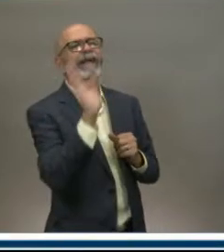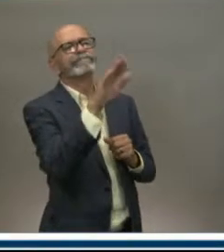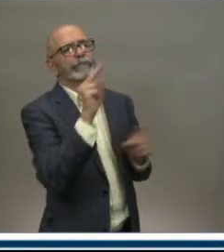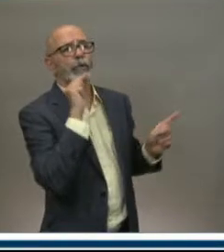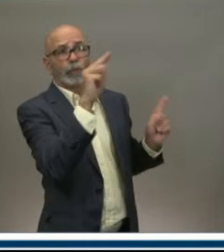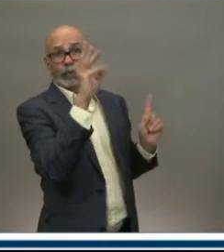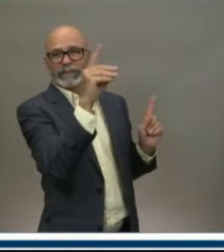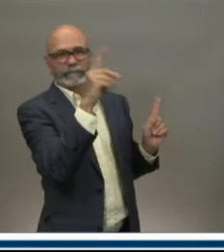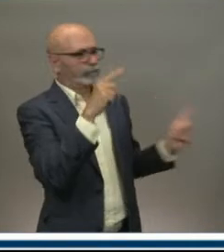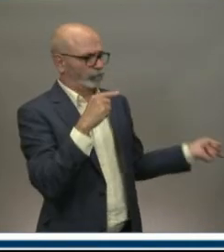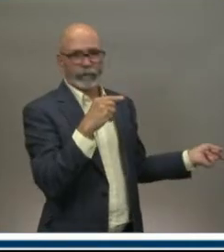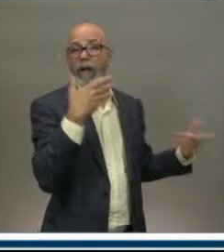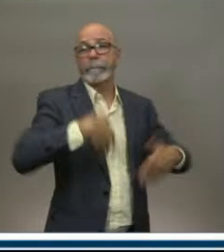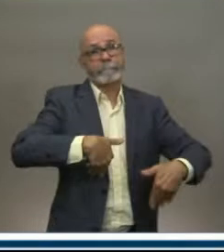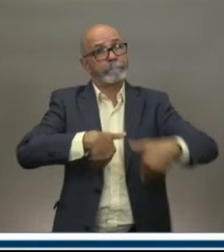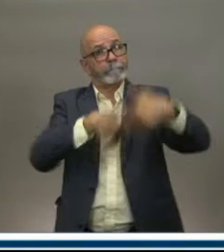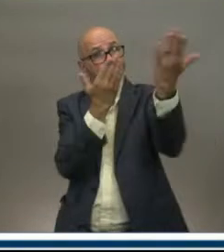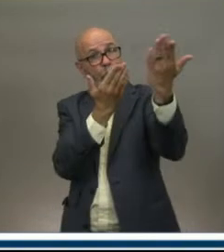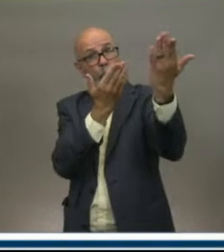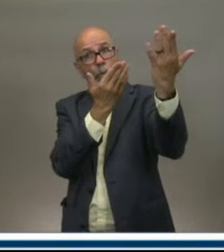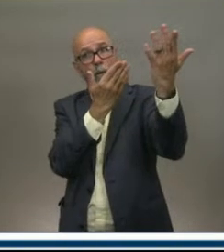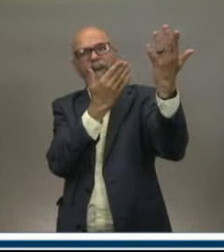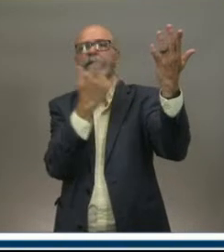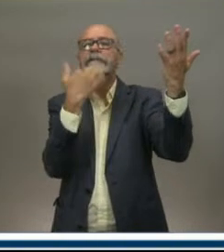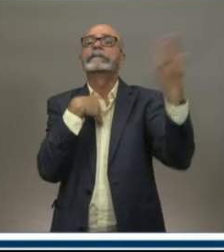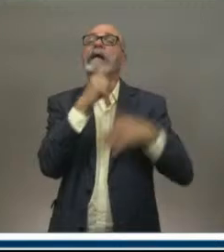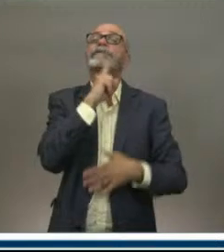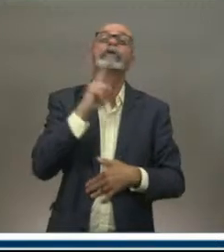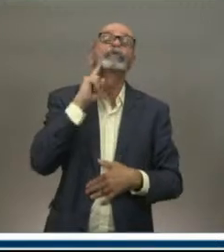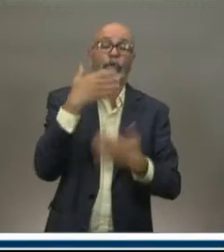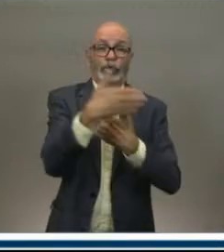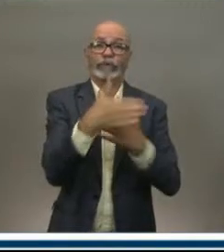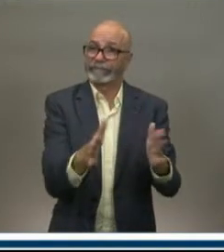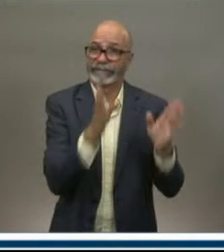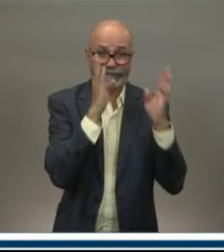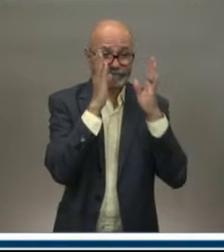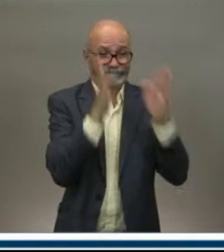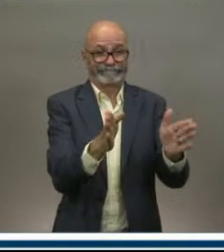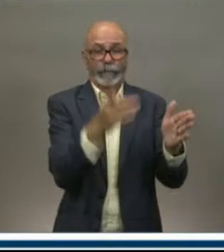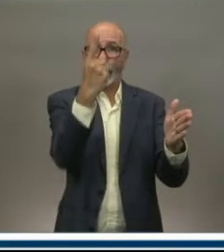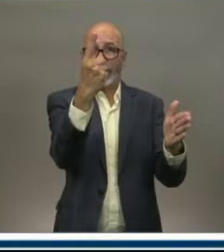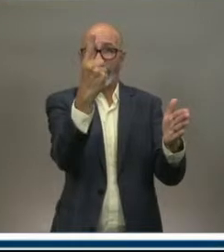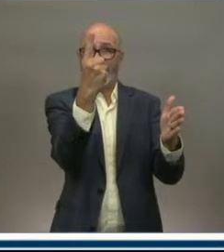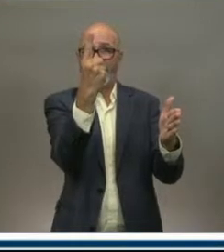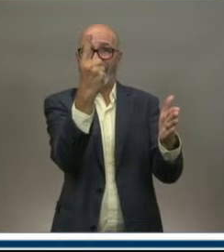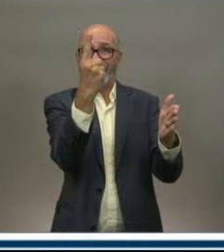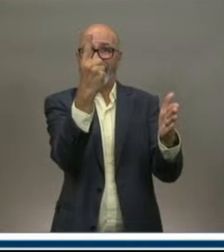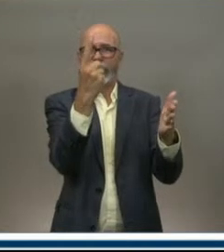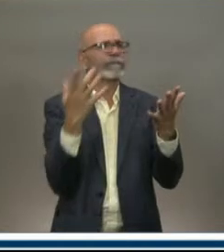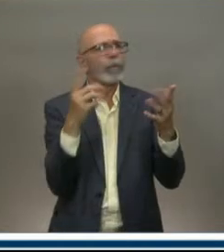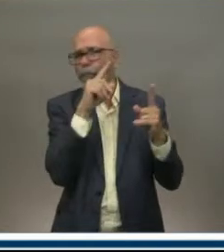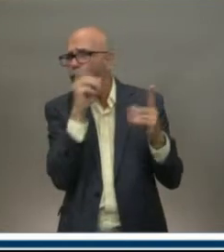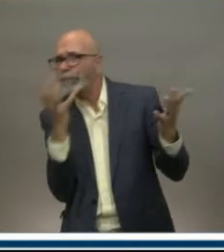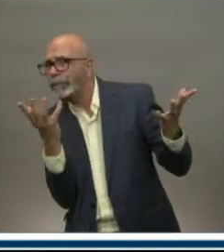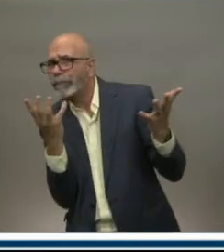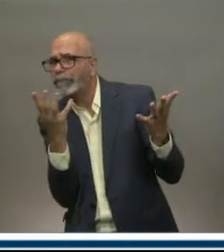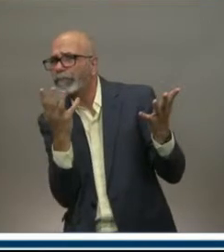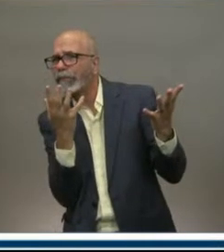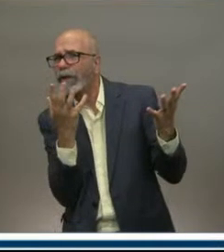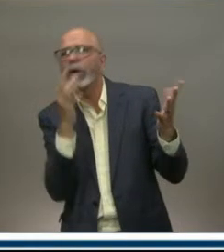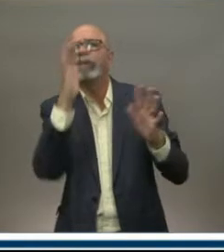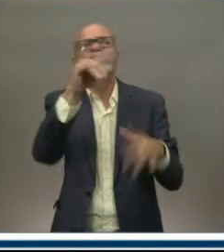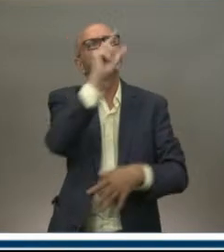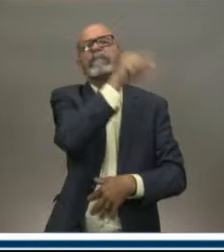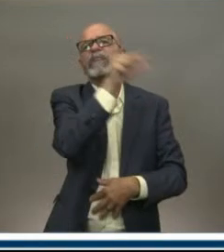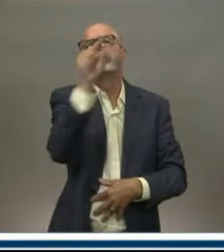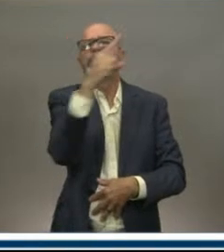single rooms that has been on the table for a while. Where does that stand? And with the benefit of hindsight, what is the government's position on not having